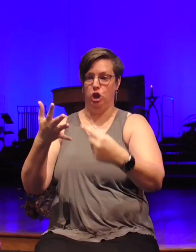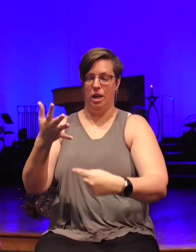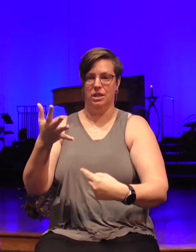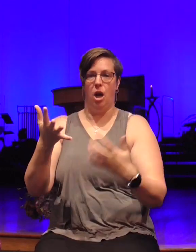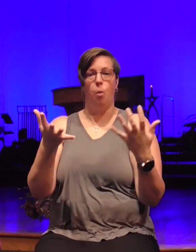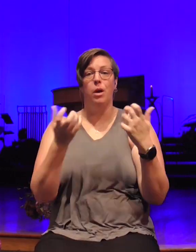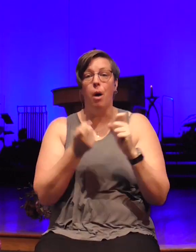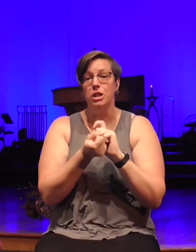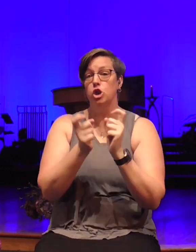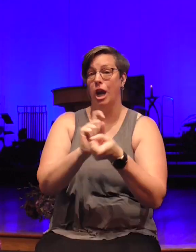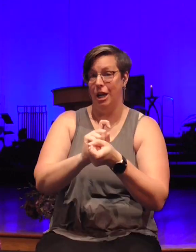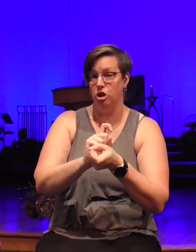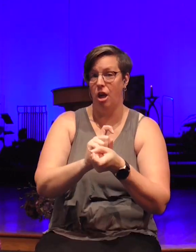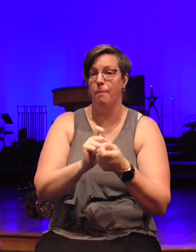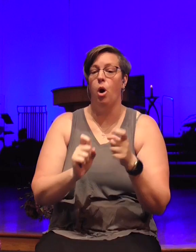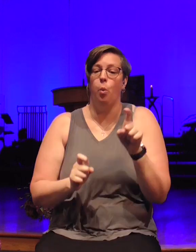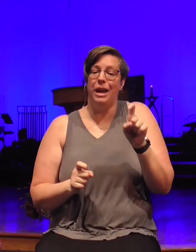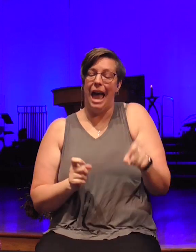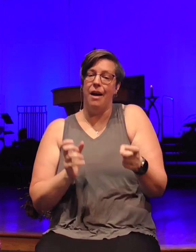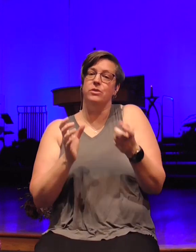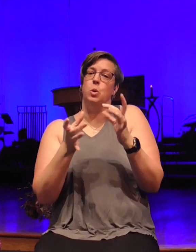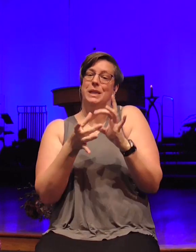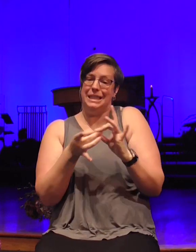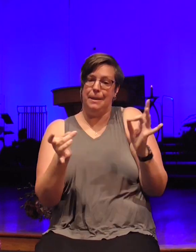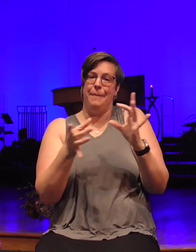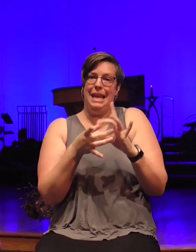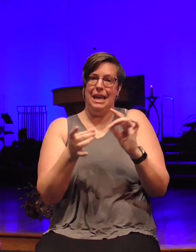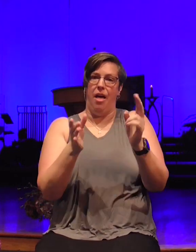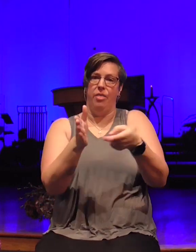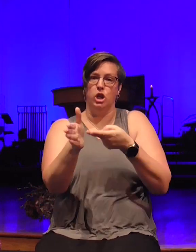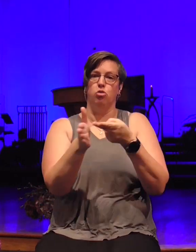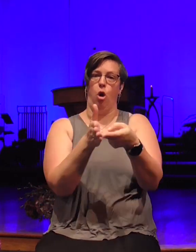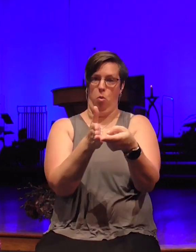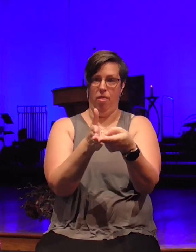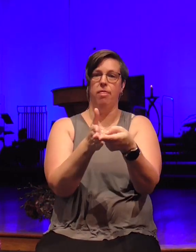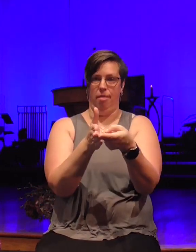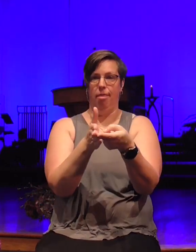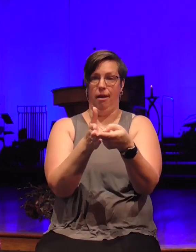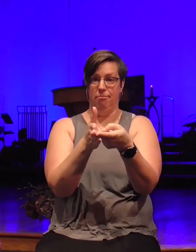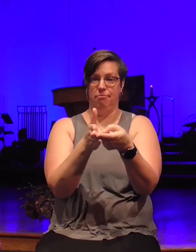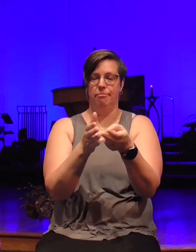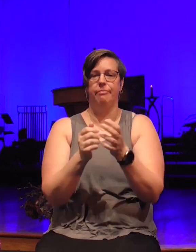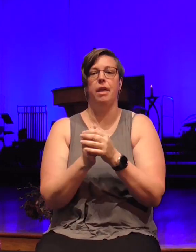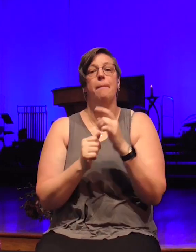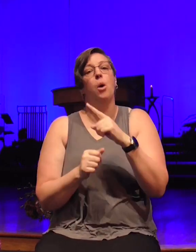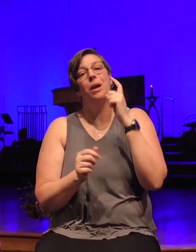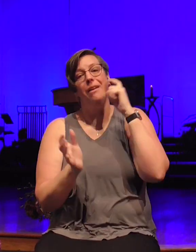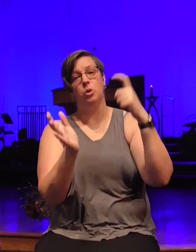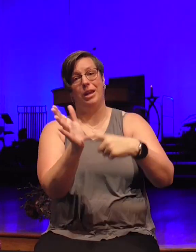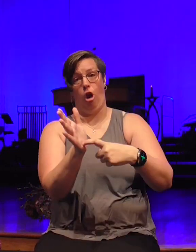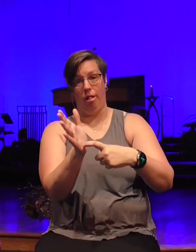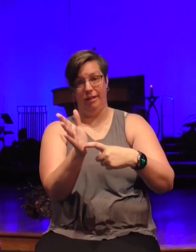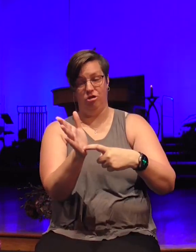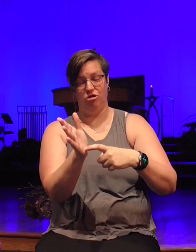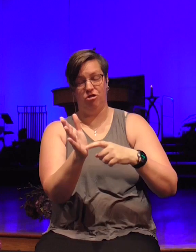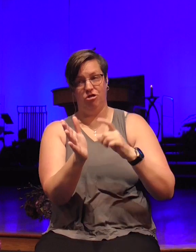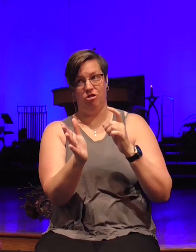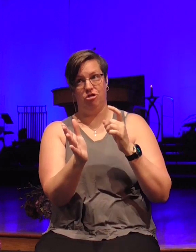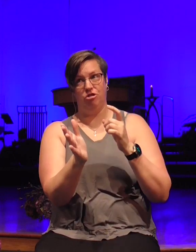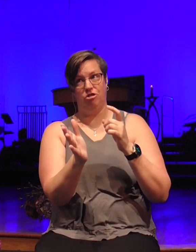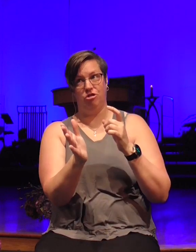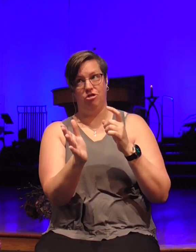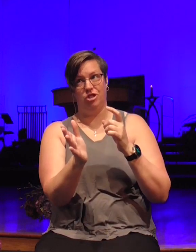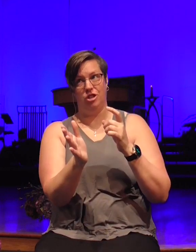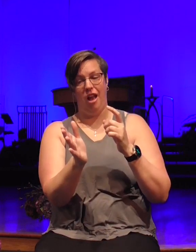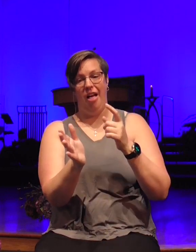change them, we have to speak truth to them. We have to speak about them to change them. But we also have to acknowledge that they